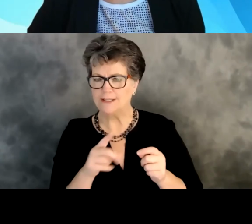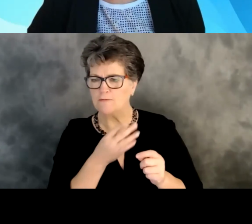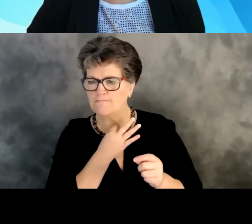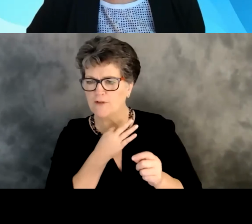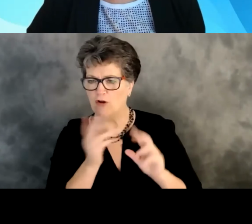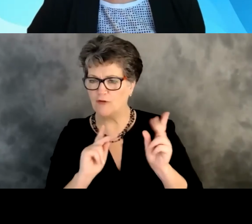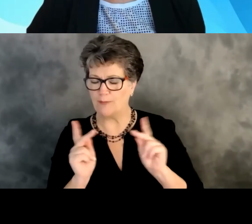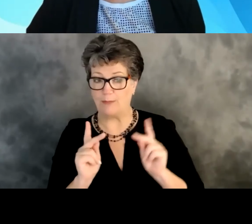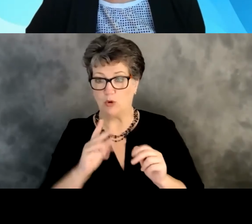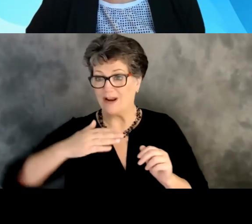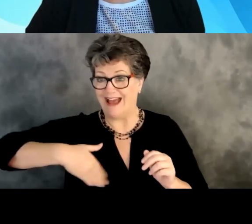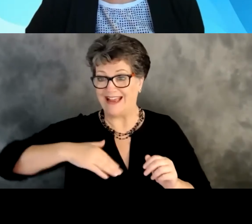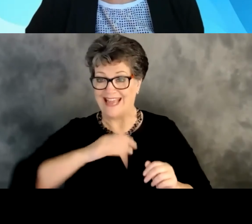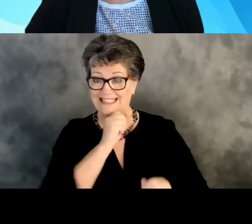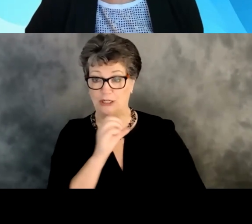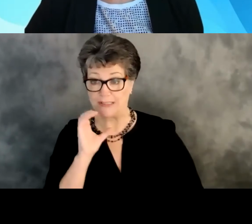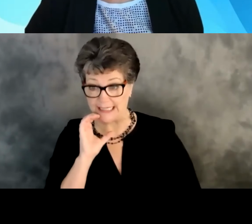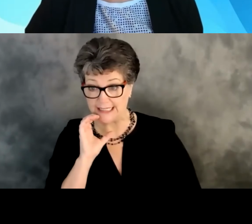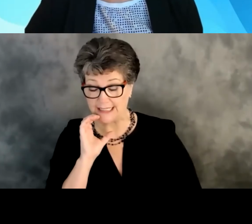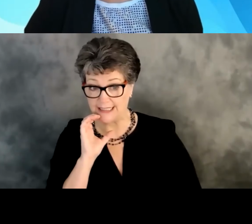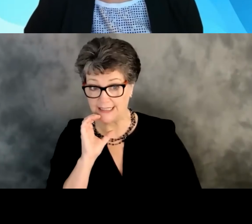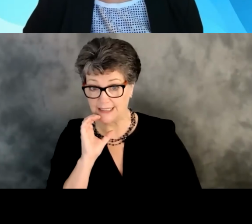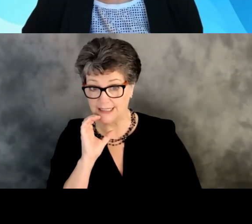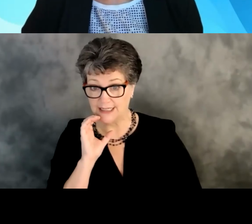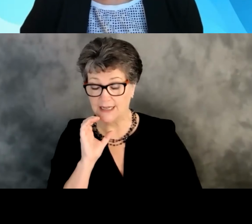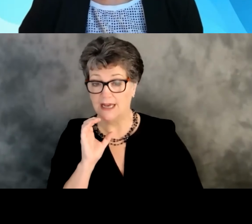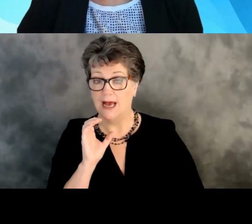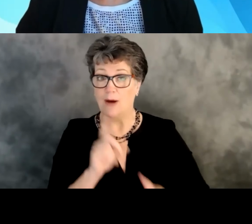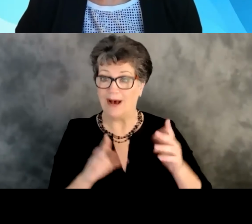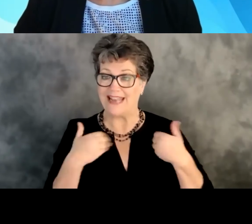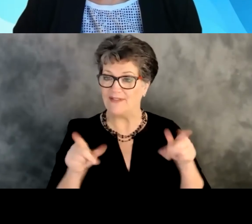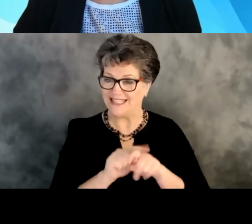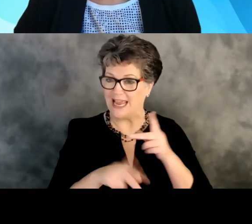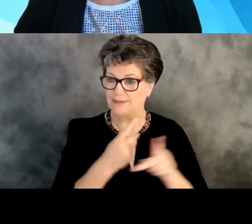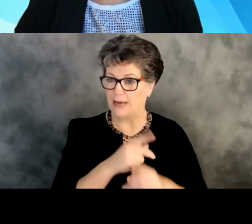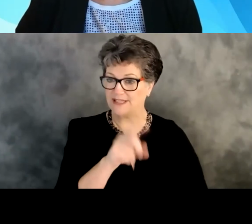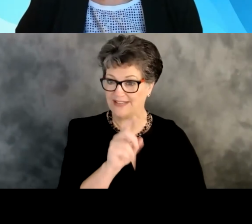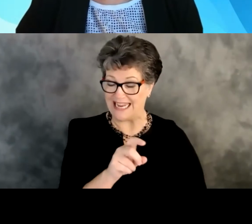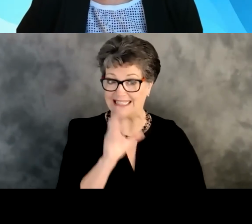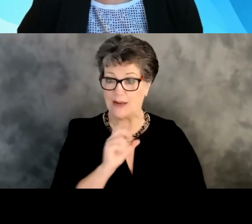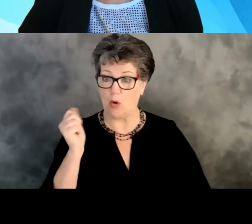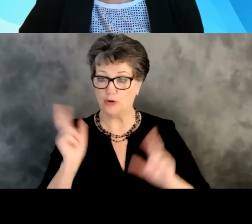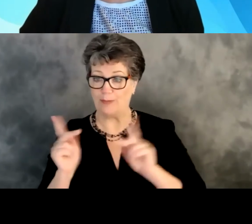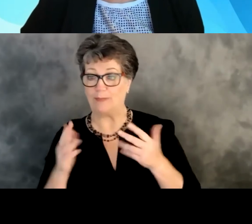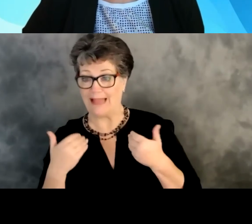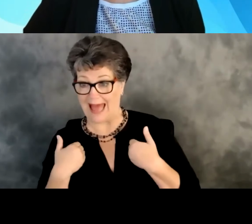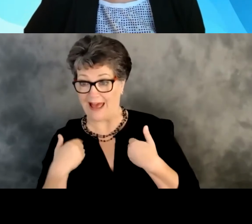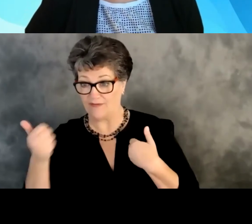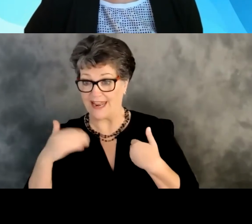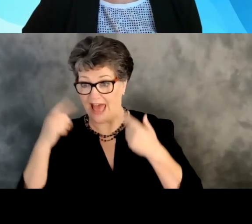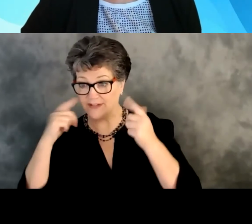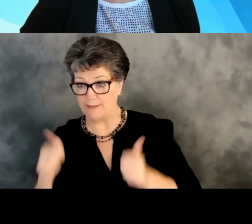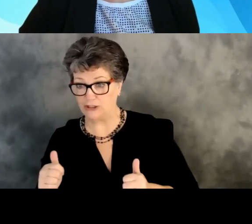who are not yet seniors and who have the same kinds of needs that seniors who have dementia